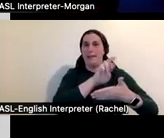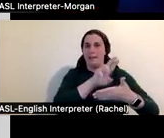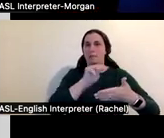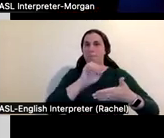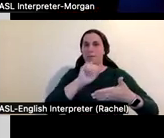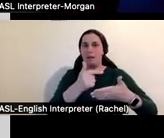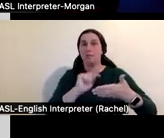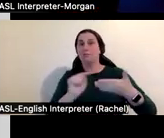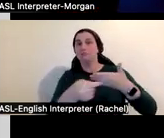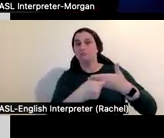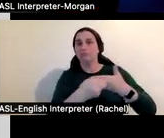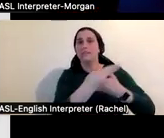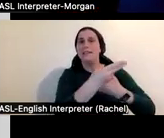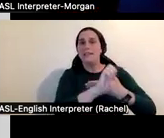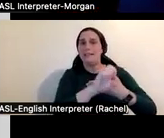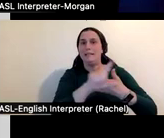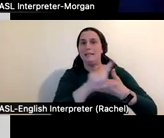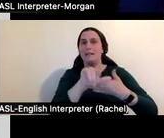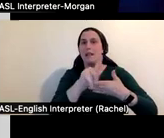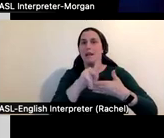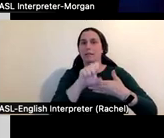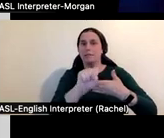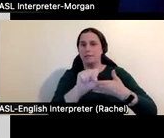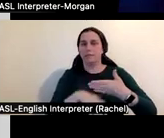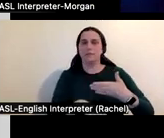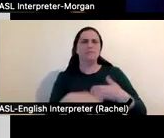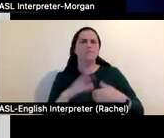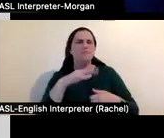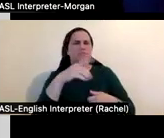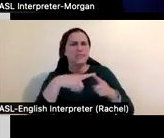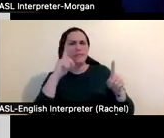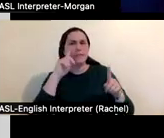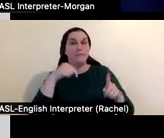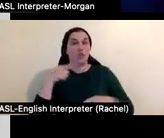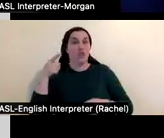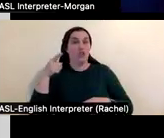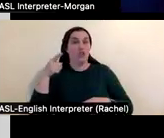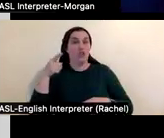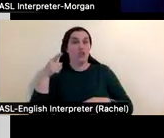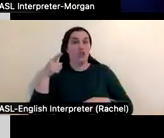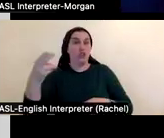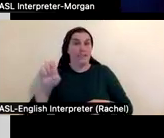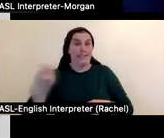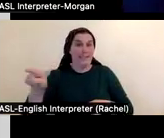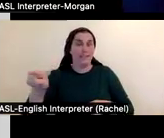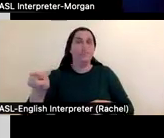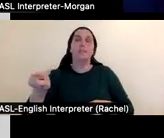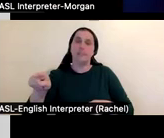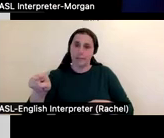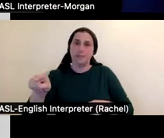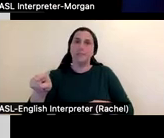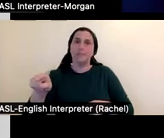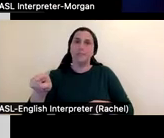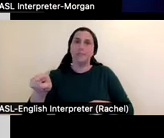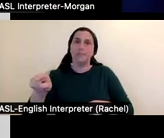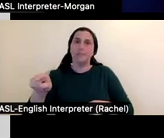He likes. Is it different for she likes? Very good. Yes, we're going to talk about that later. So she likes would be sie mag. So we just would change